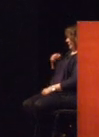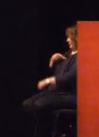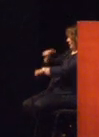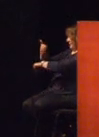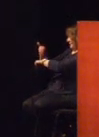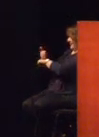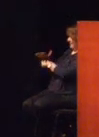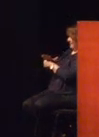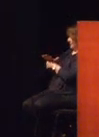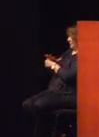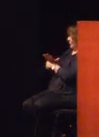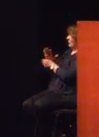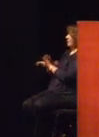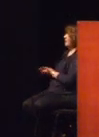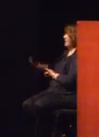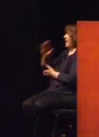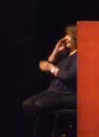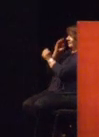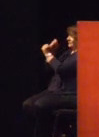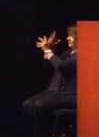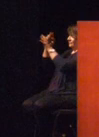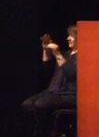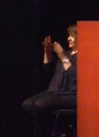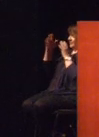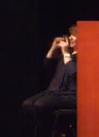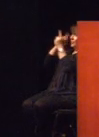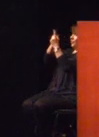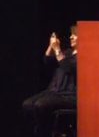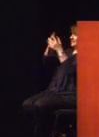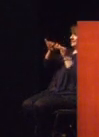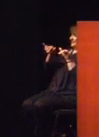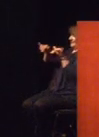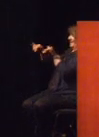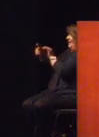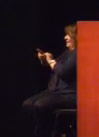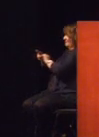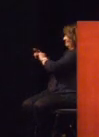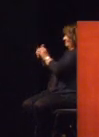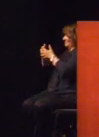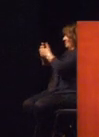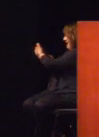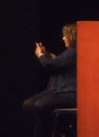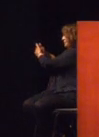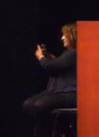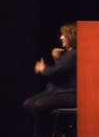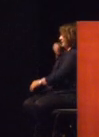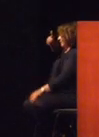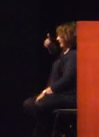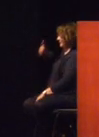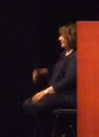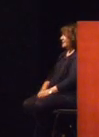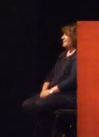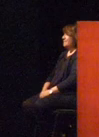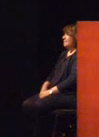college vision goals in alignment with the chancellor's vision for success And the goals were to be in these five areas. And